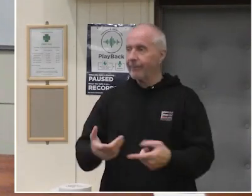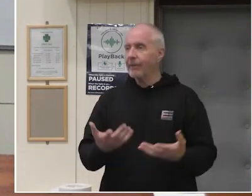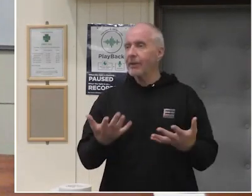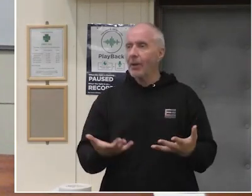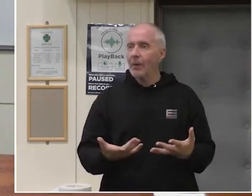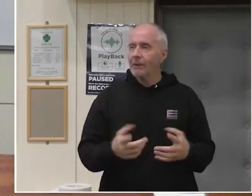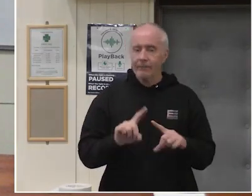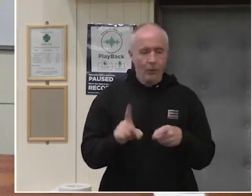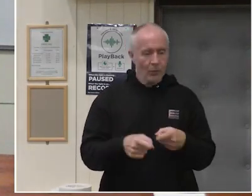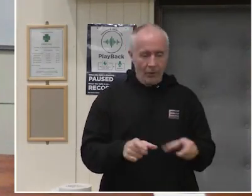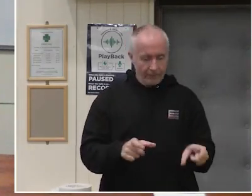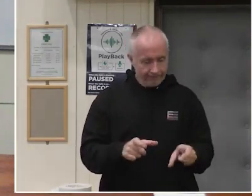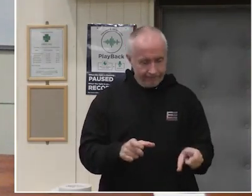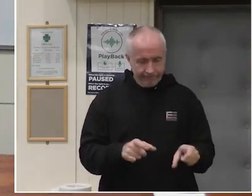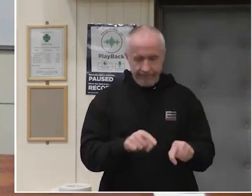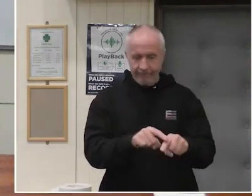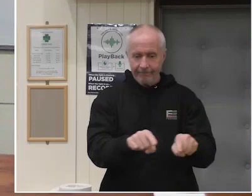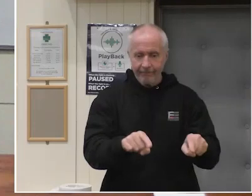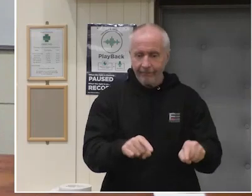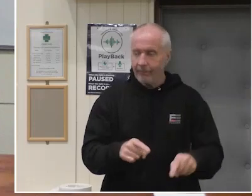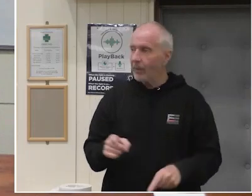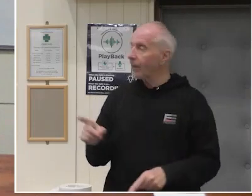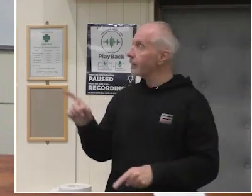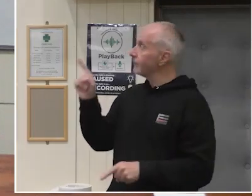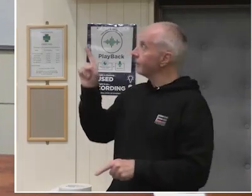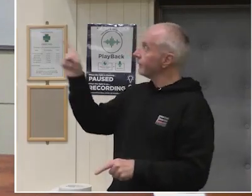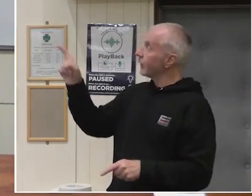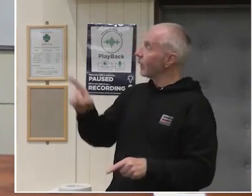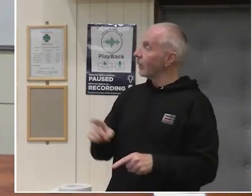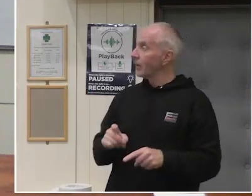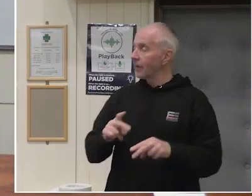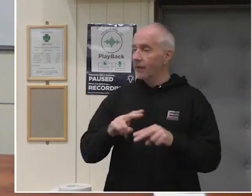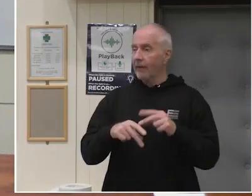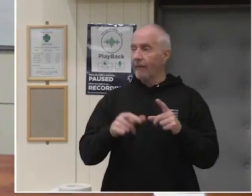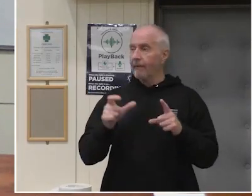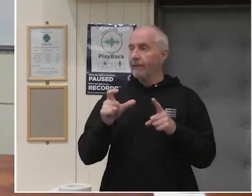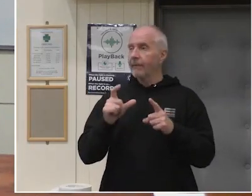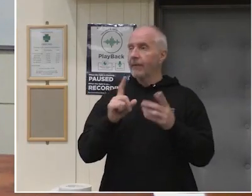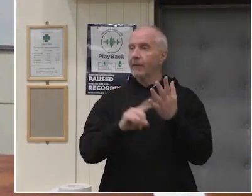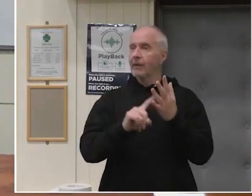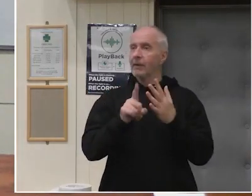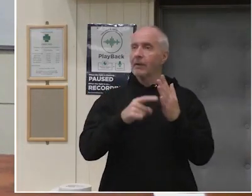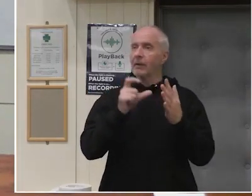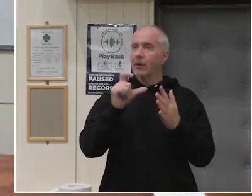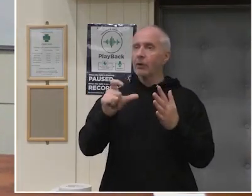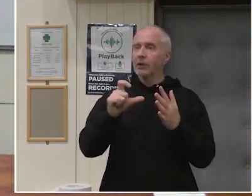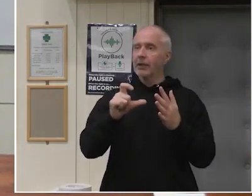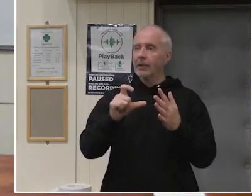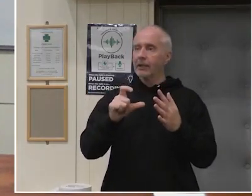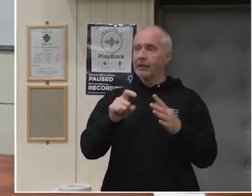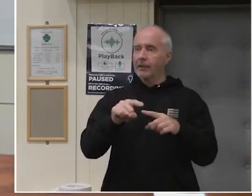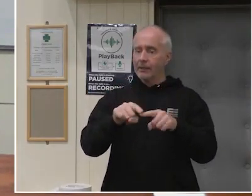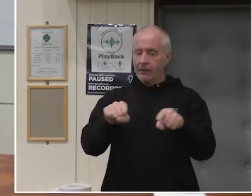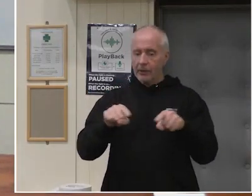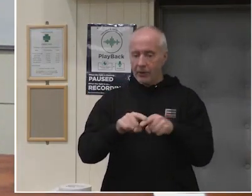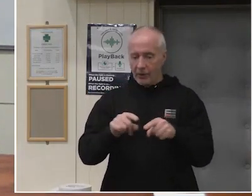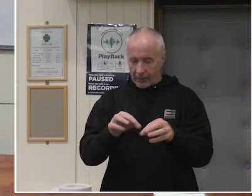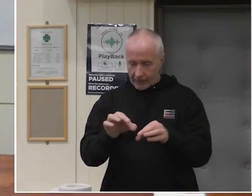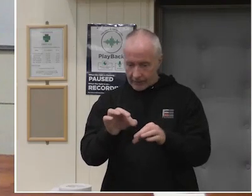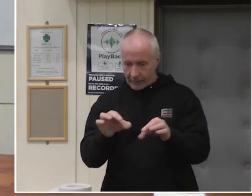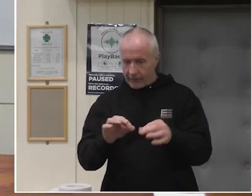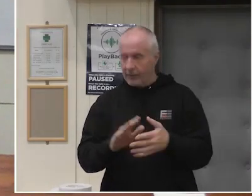do? Field programmable gate arrays, logic circuits. Let's use